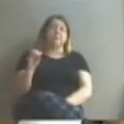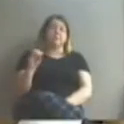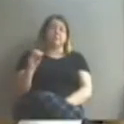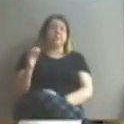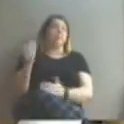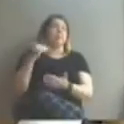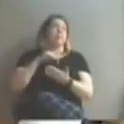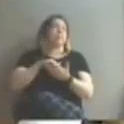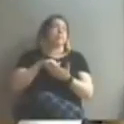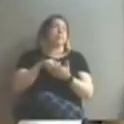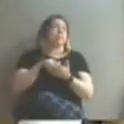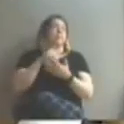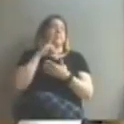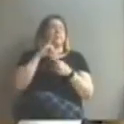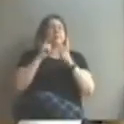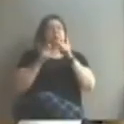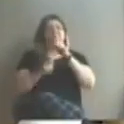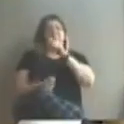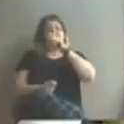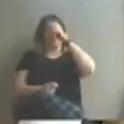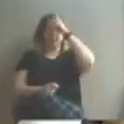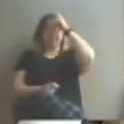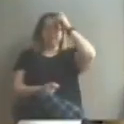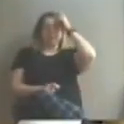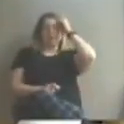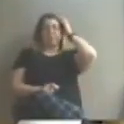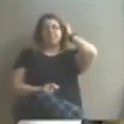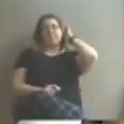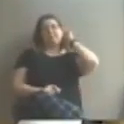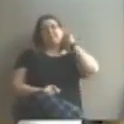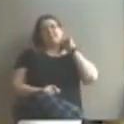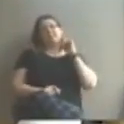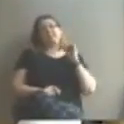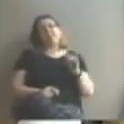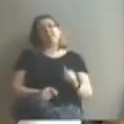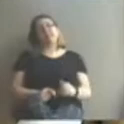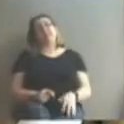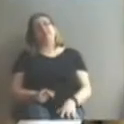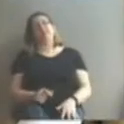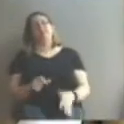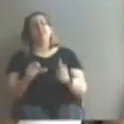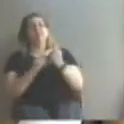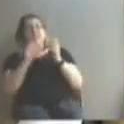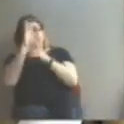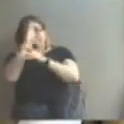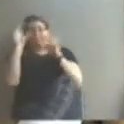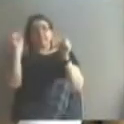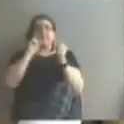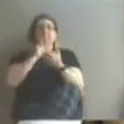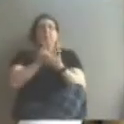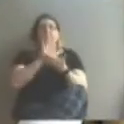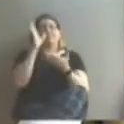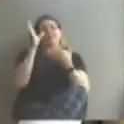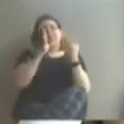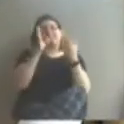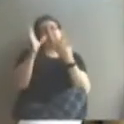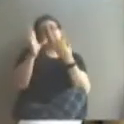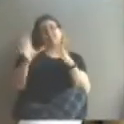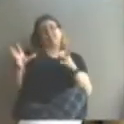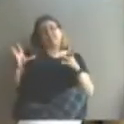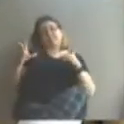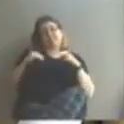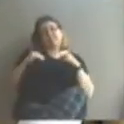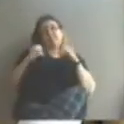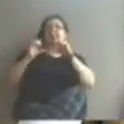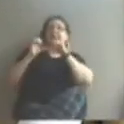again speak to changes, would be the Assistant Superintendent for Academic Services then taking on